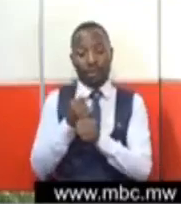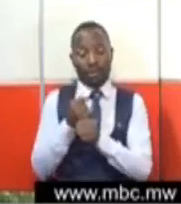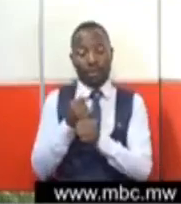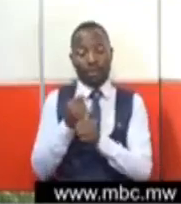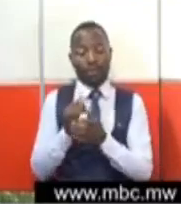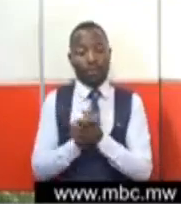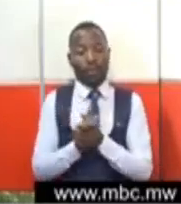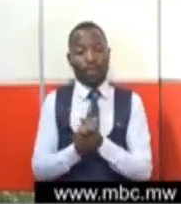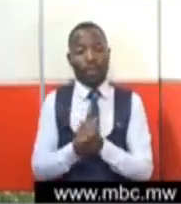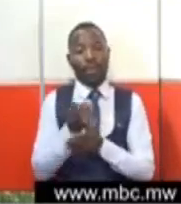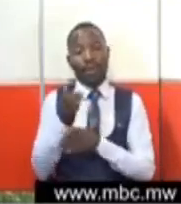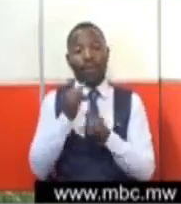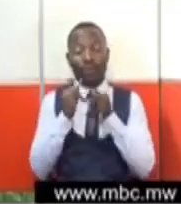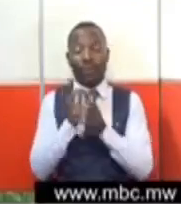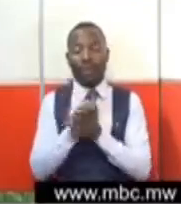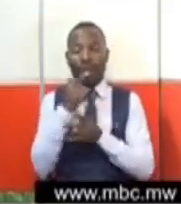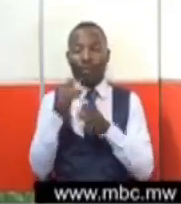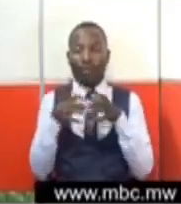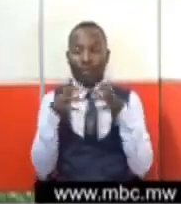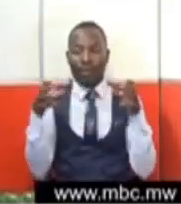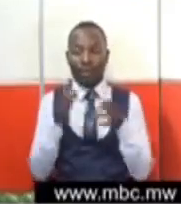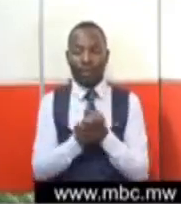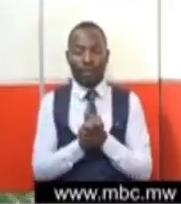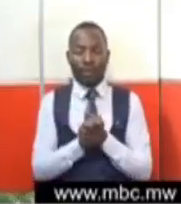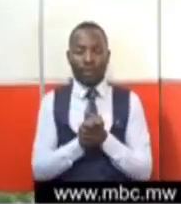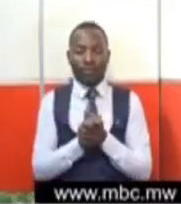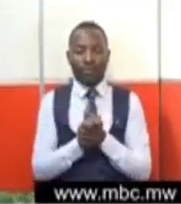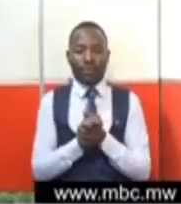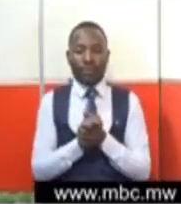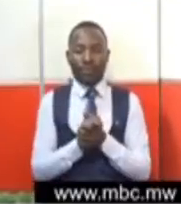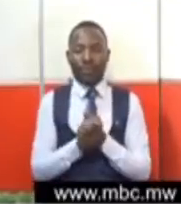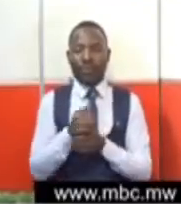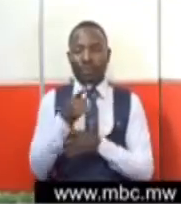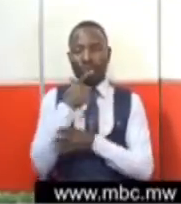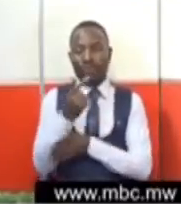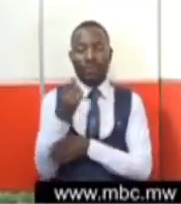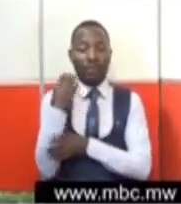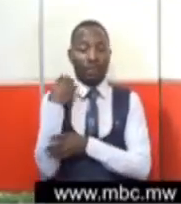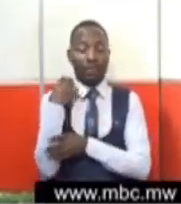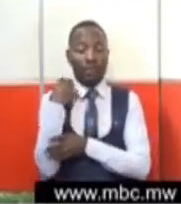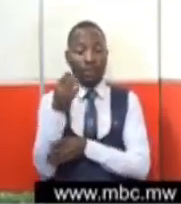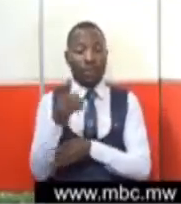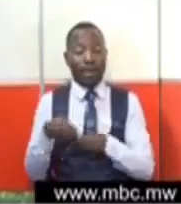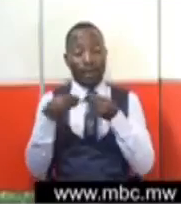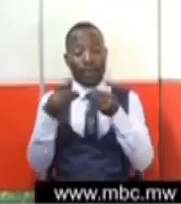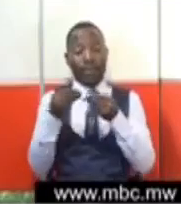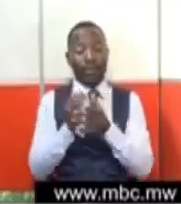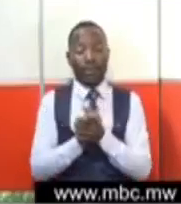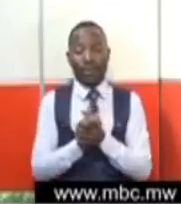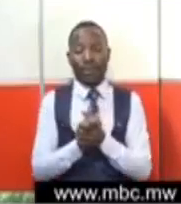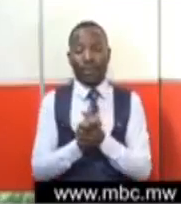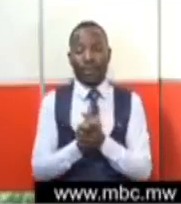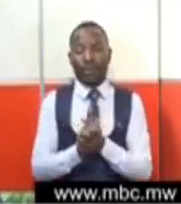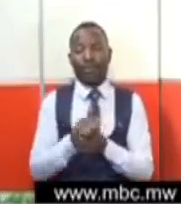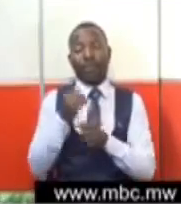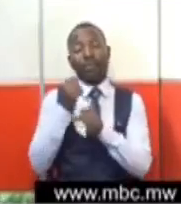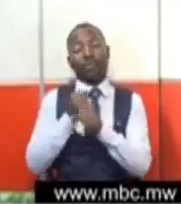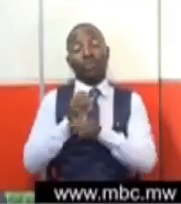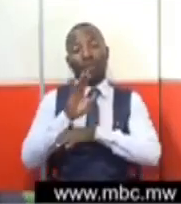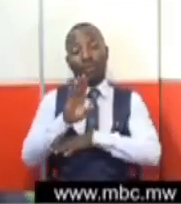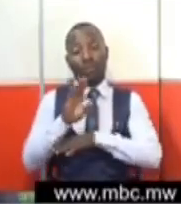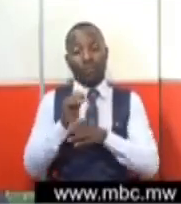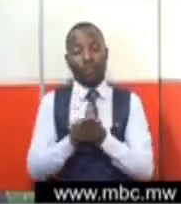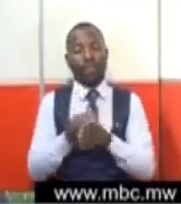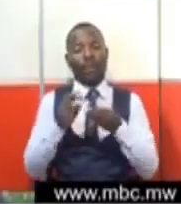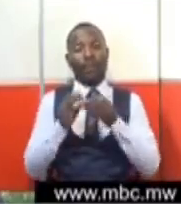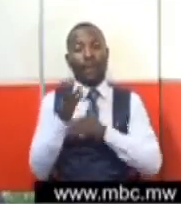bailout. So that's the message that I was trying to emphasize, that when government was creating them, the intention was that they should